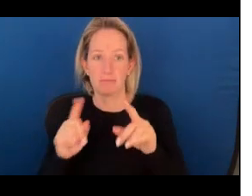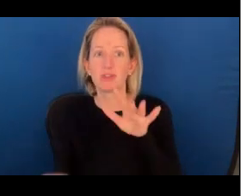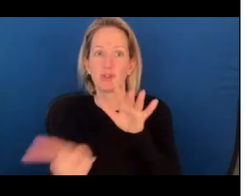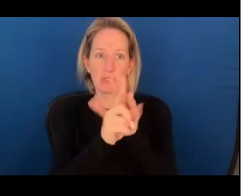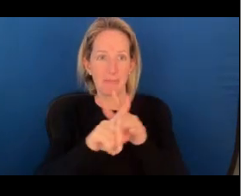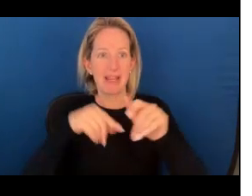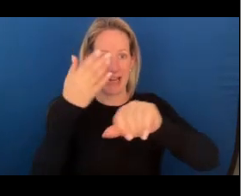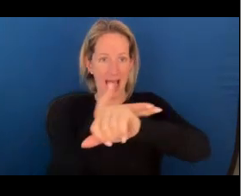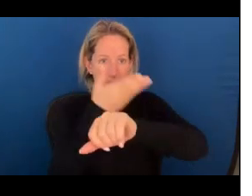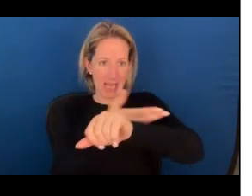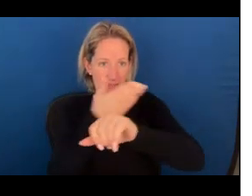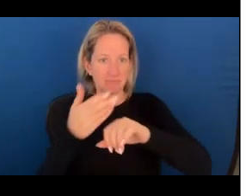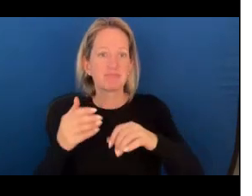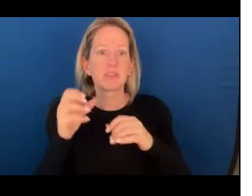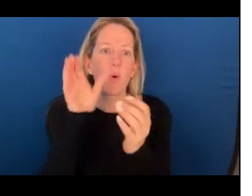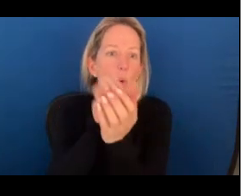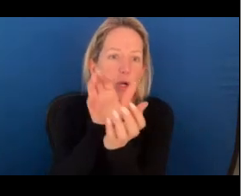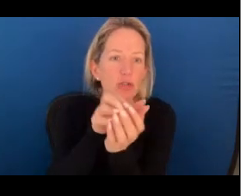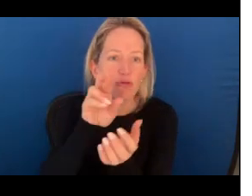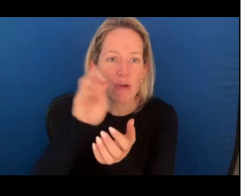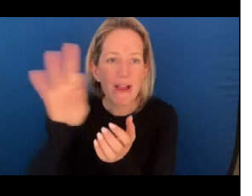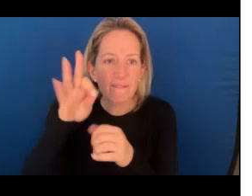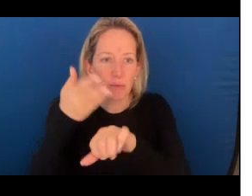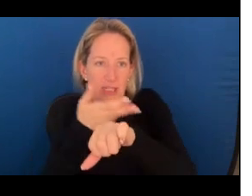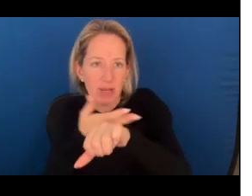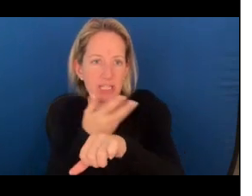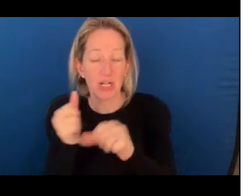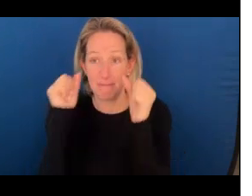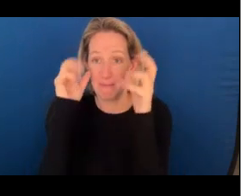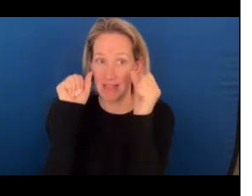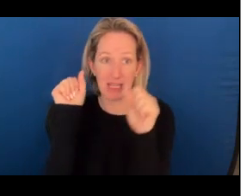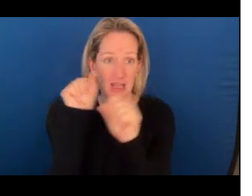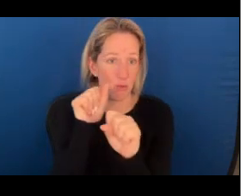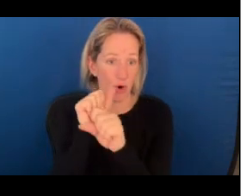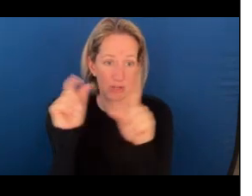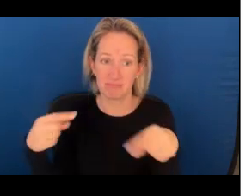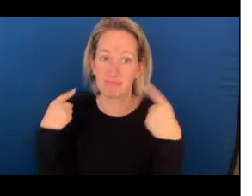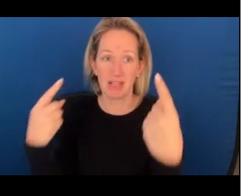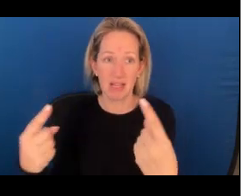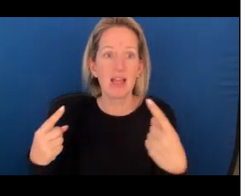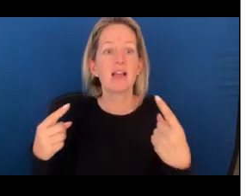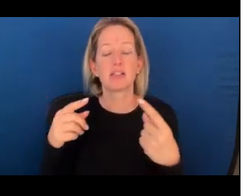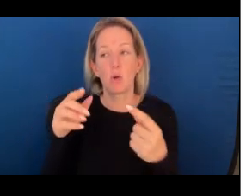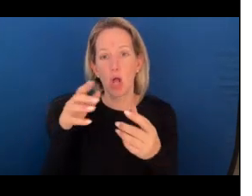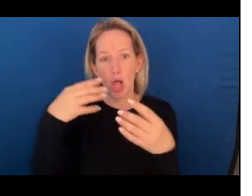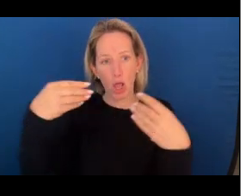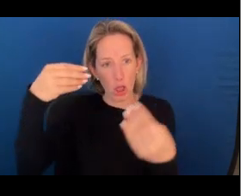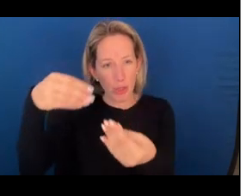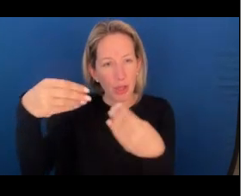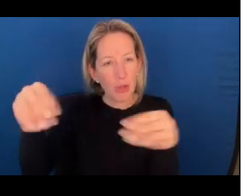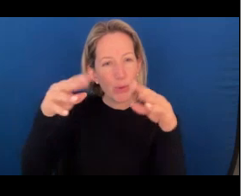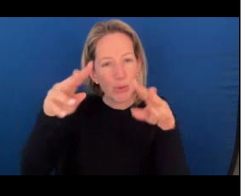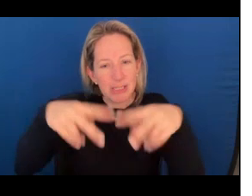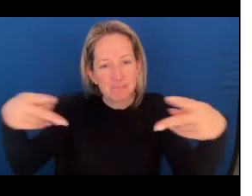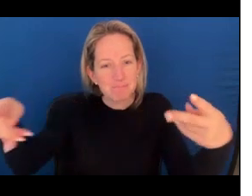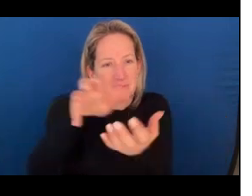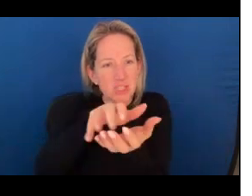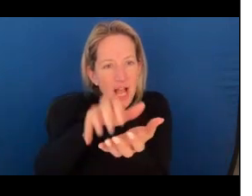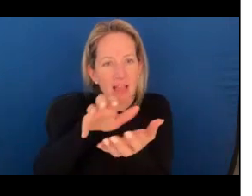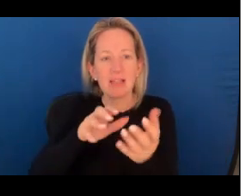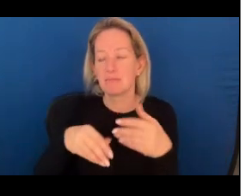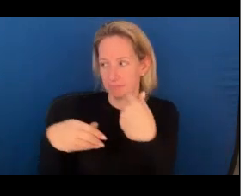restoration, so in oyster reef restoration. Some really amazing work has been done bagging loose shell that provides substrate for oysters to settle